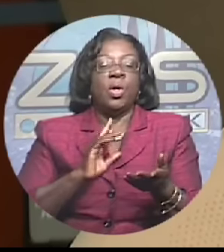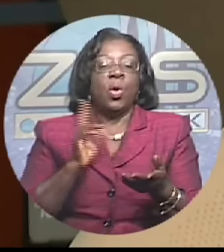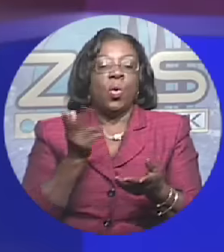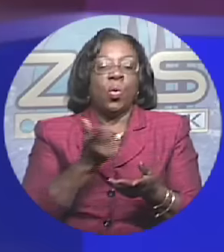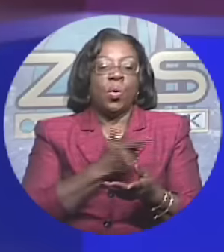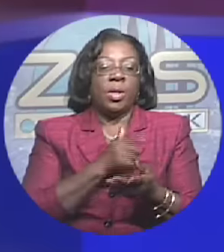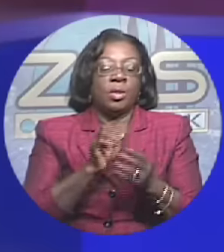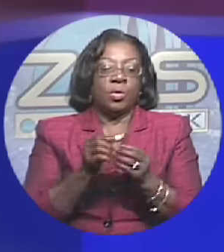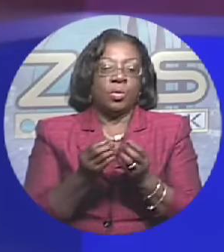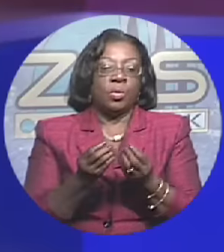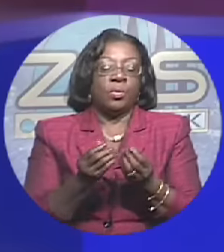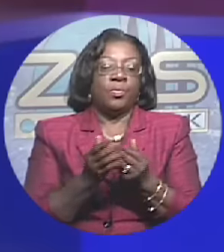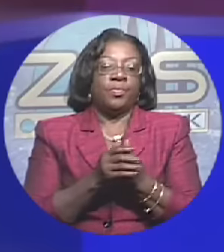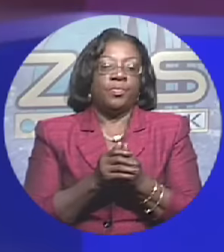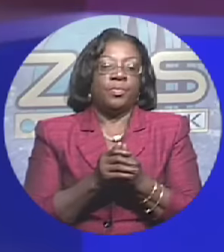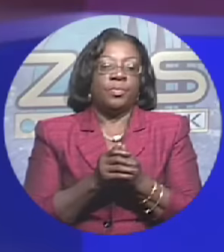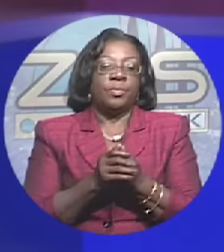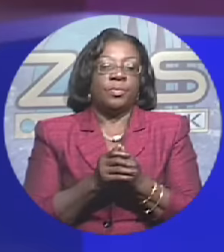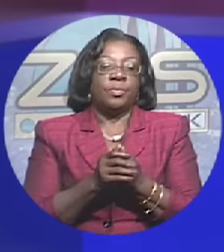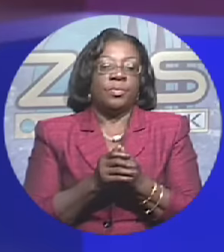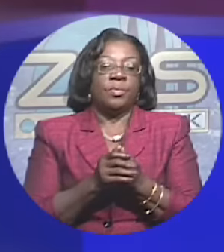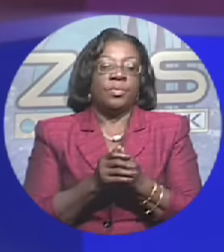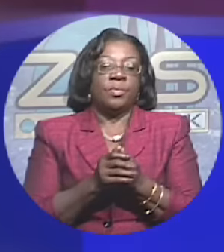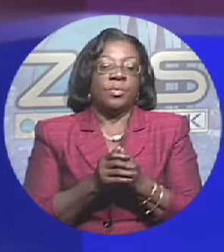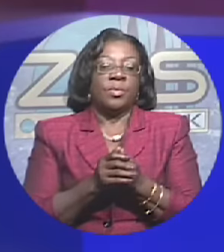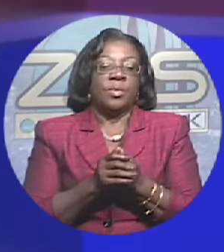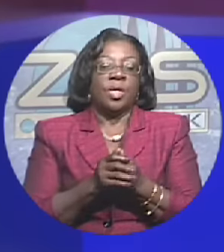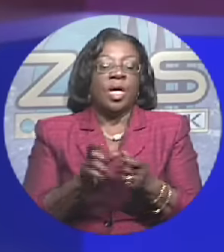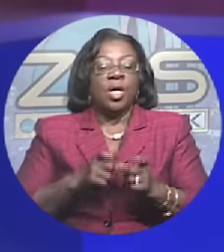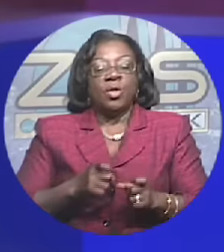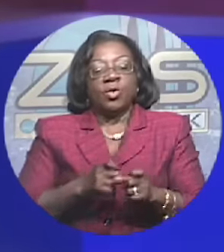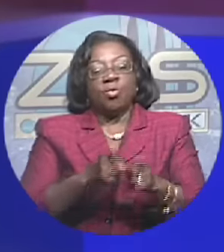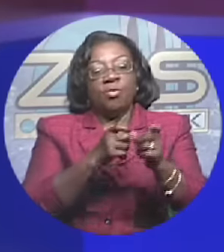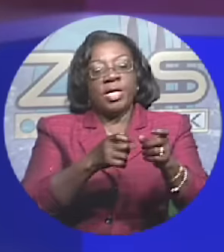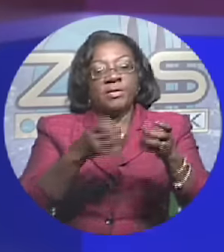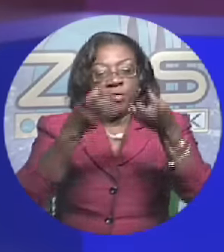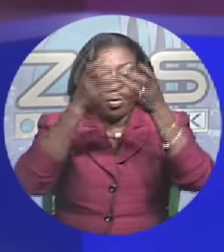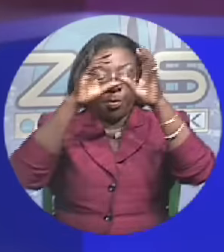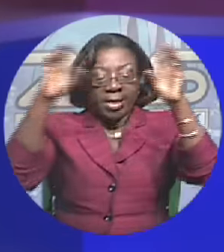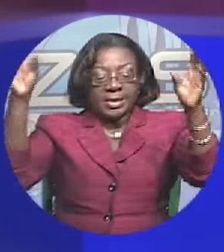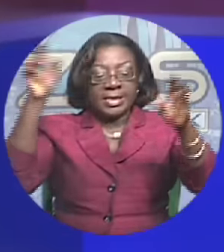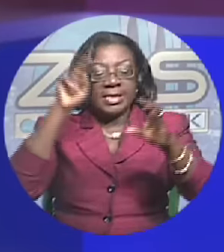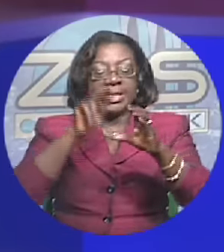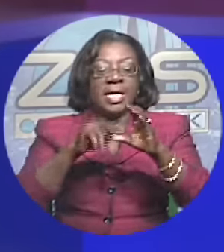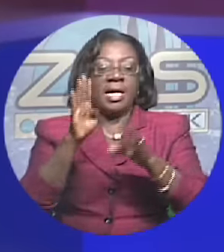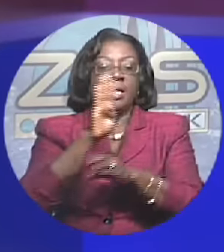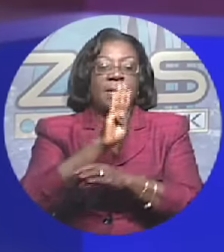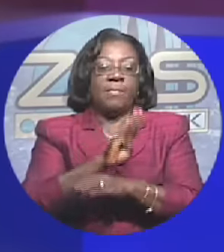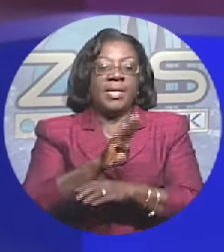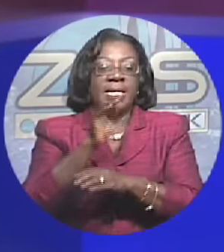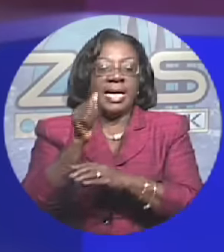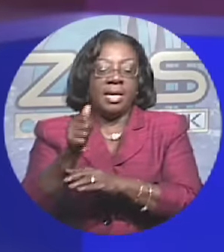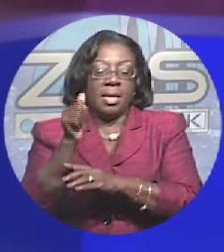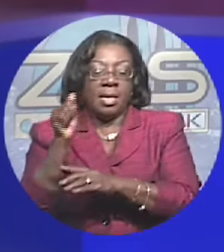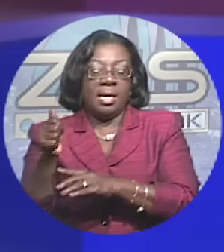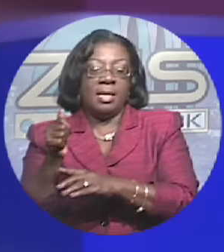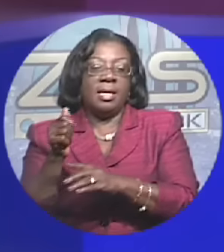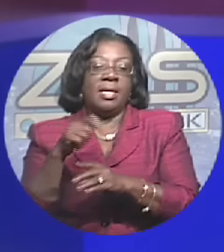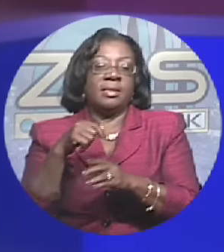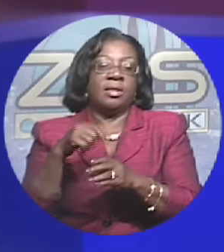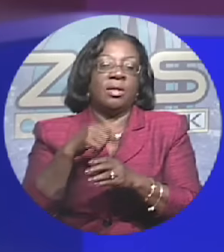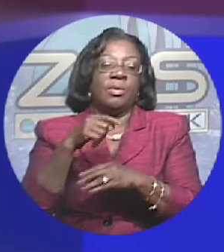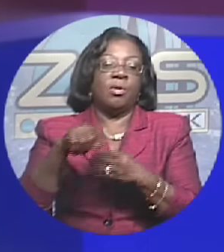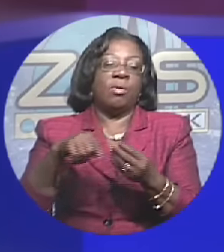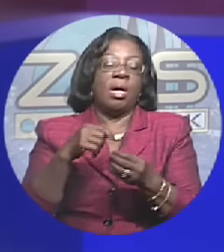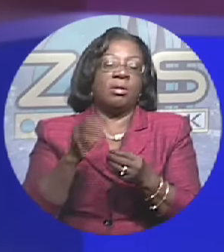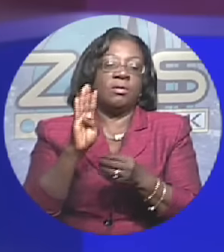ahead. From sailing, we move to track and field. The race for the president's chair in the B3As is being compared to the hype that surrounds a